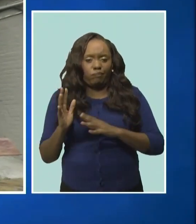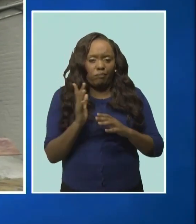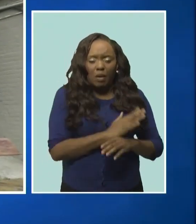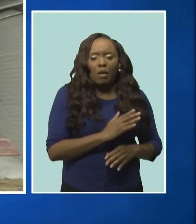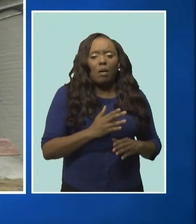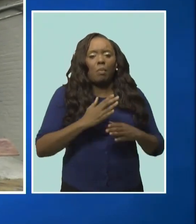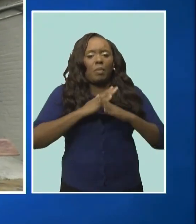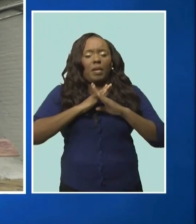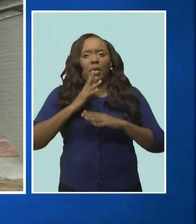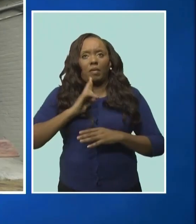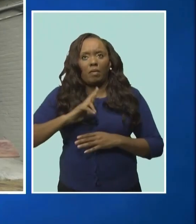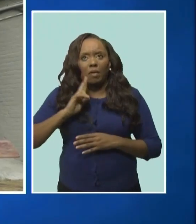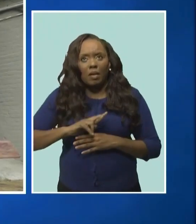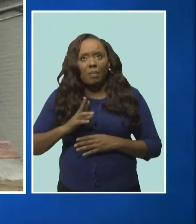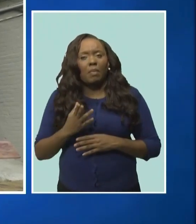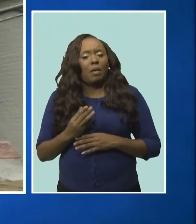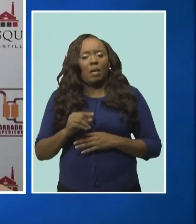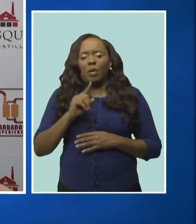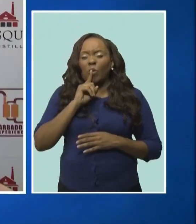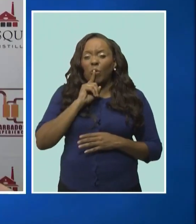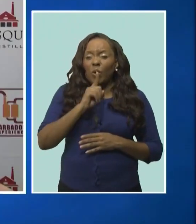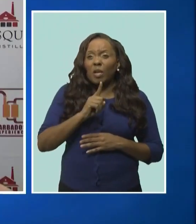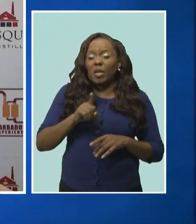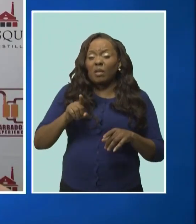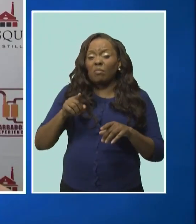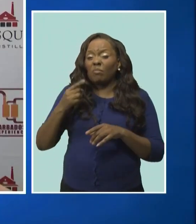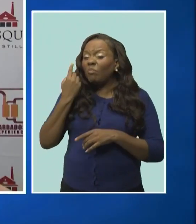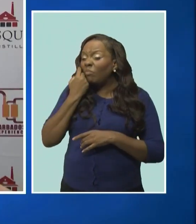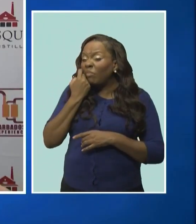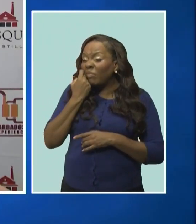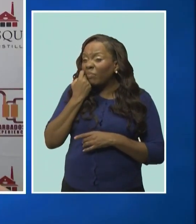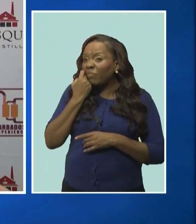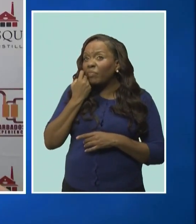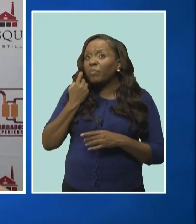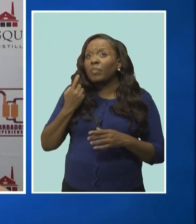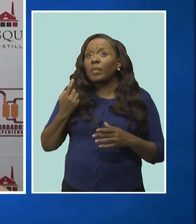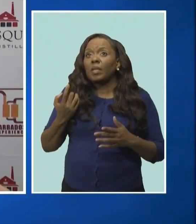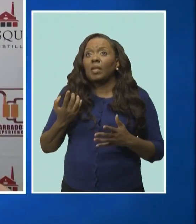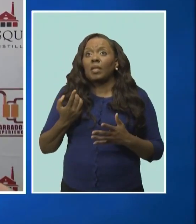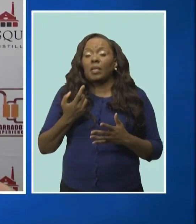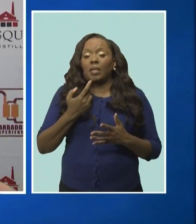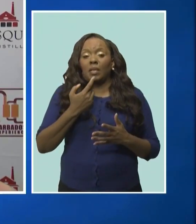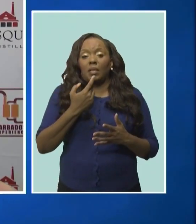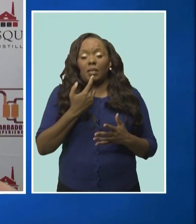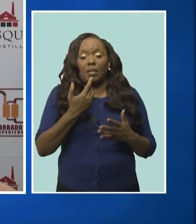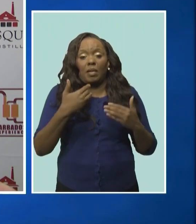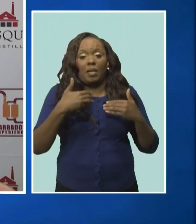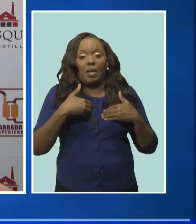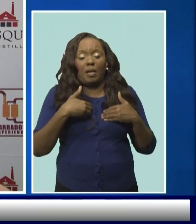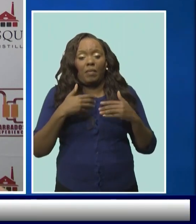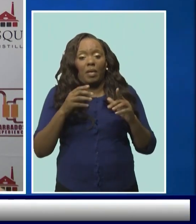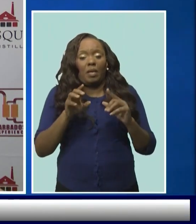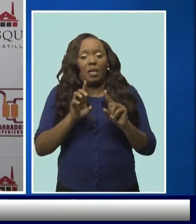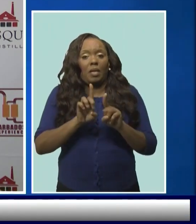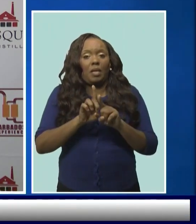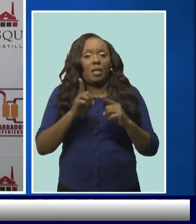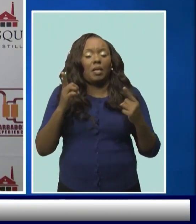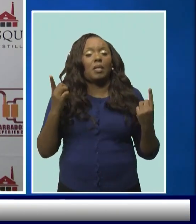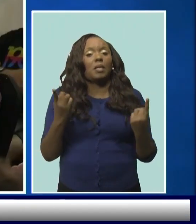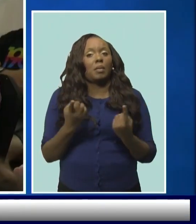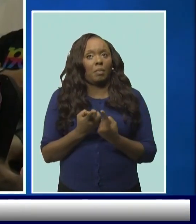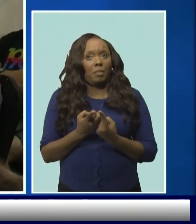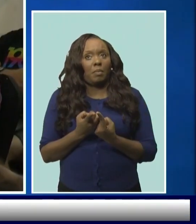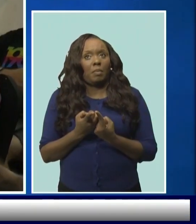Intellectual Property Office on the matter. The most recent thing we heard is that they're going to split that department from the corporate side to the IP side, and this